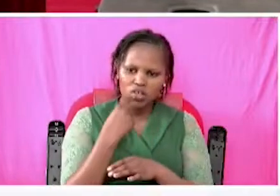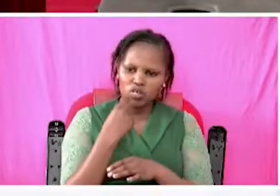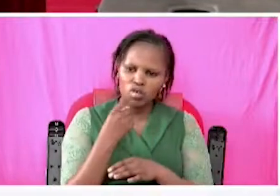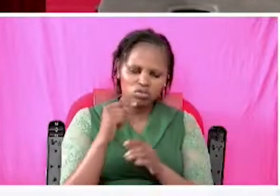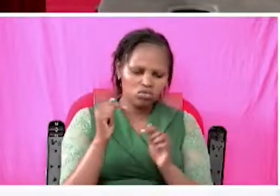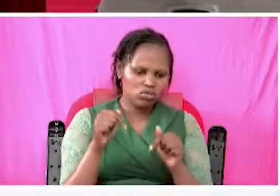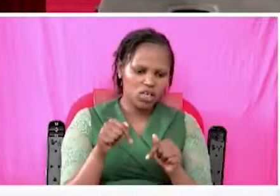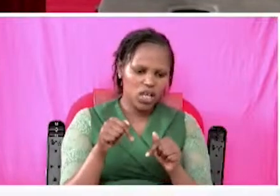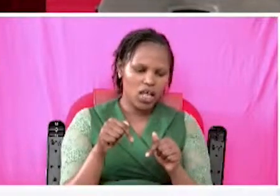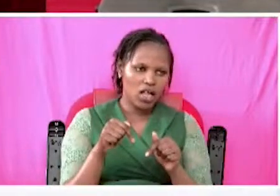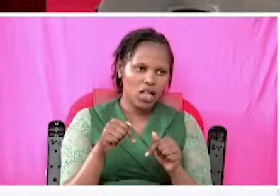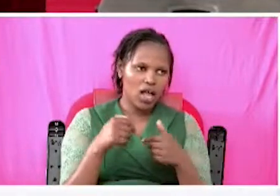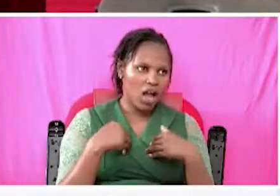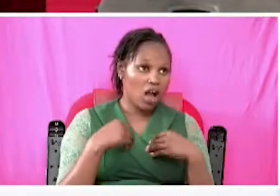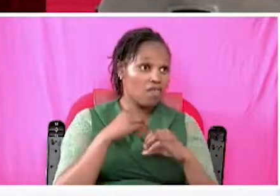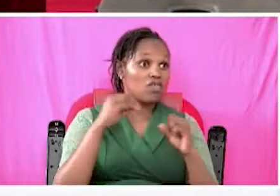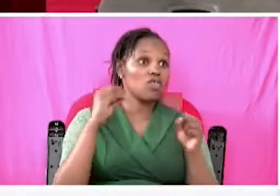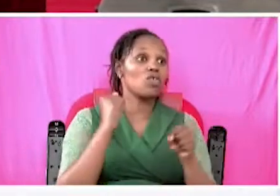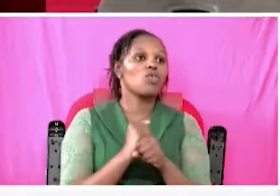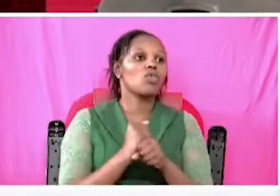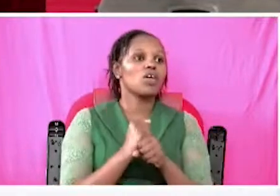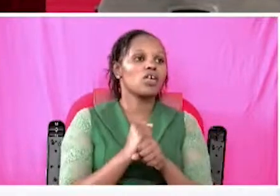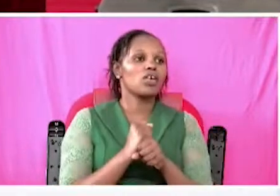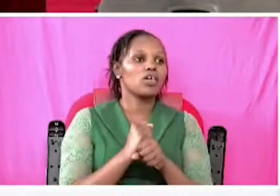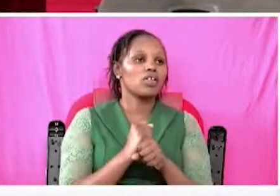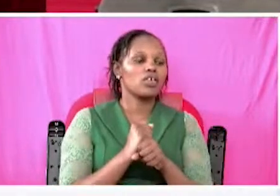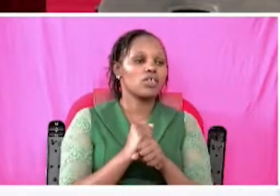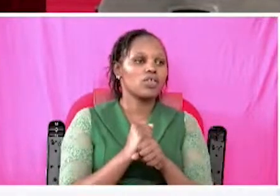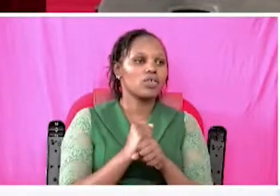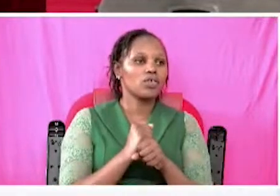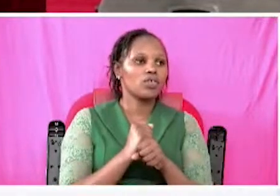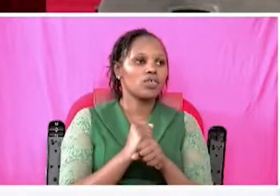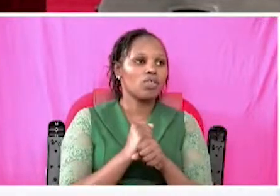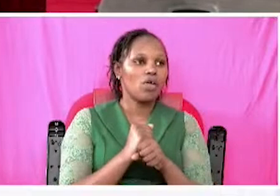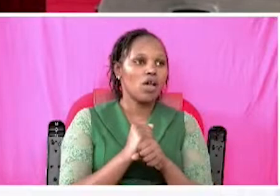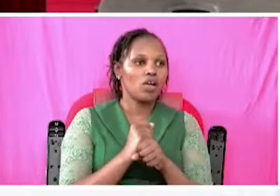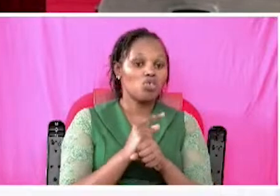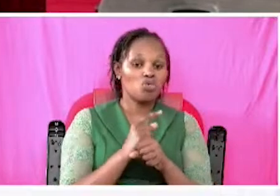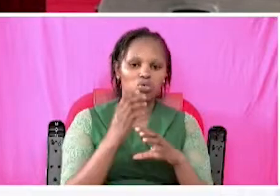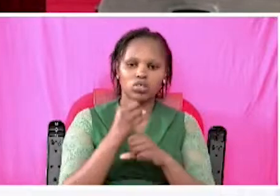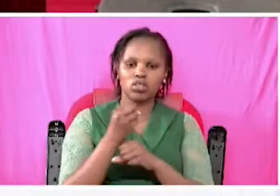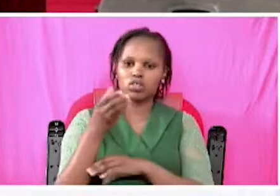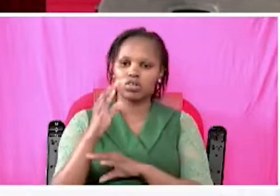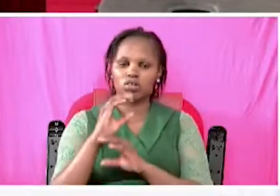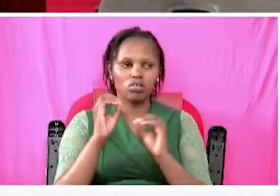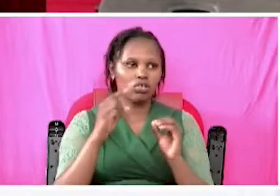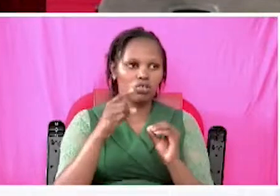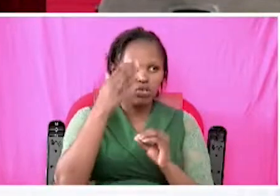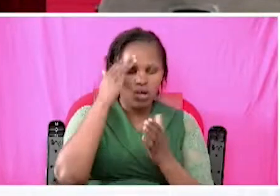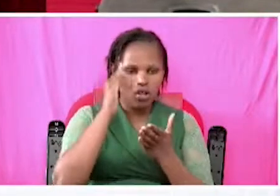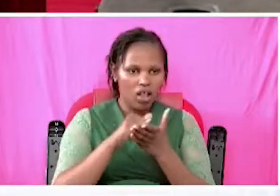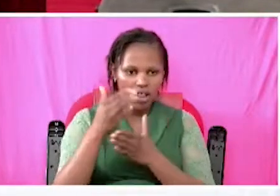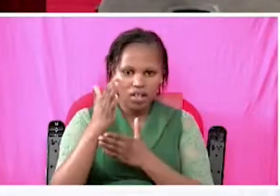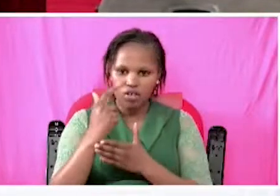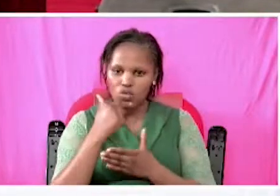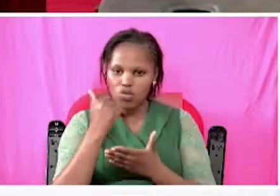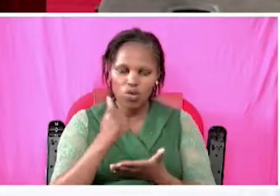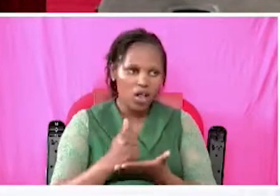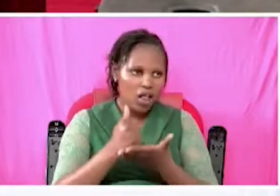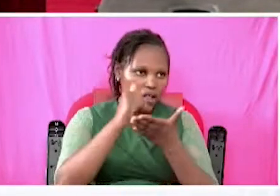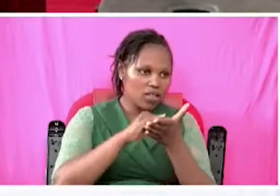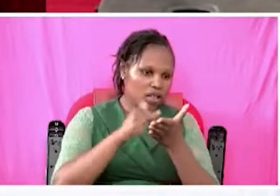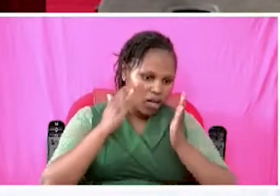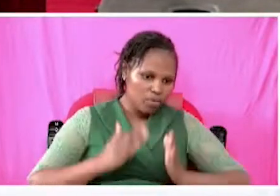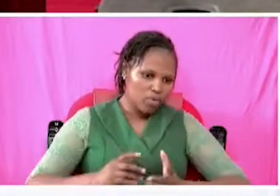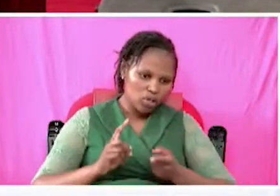more job, you don't curse God. Amen? You know God, The God who helped that person to put their